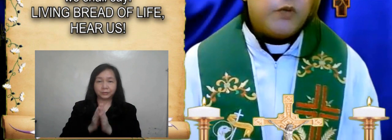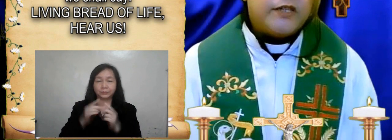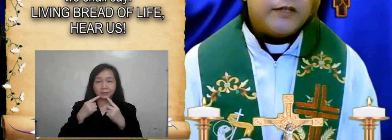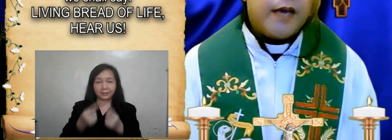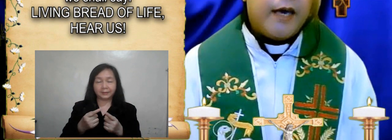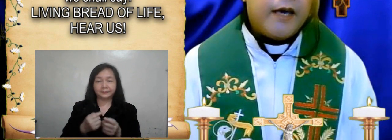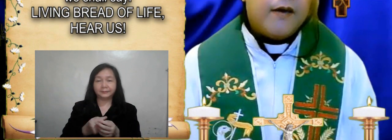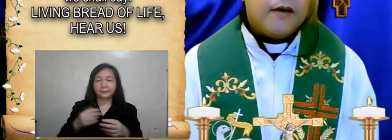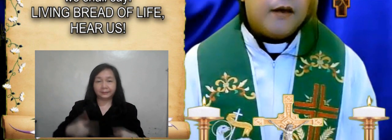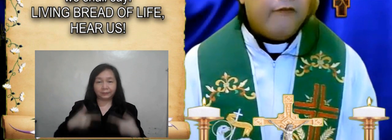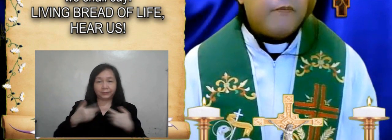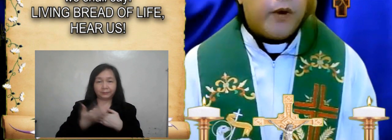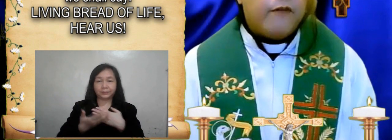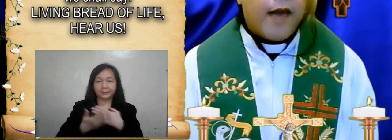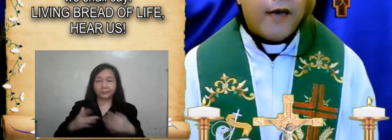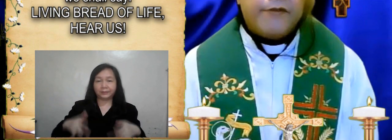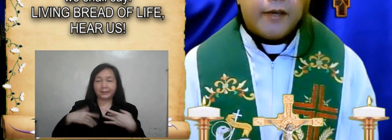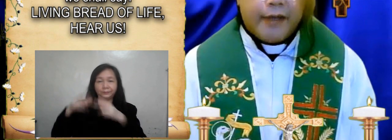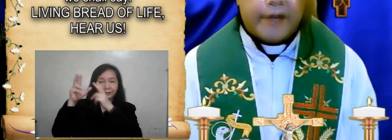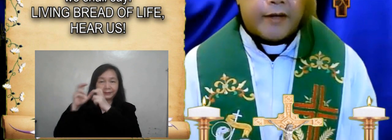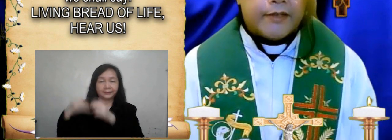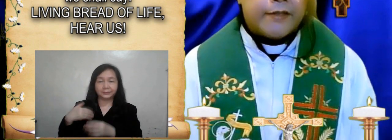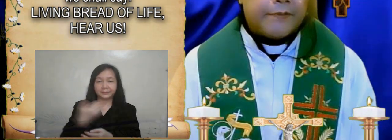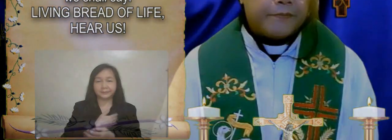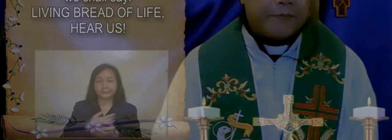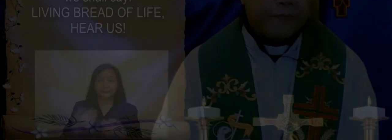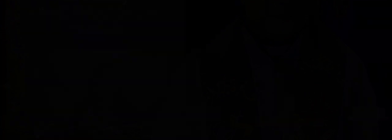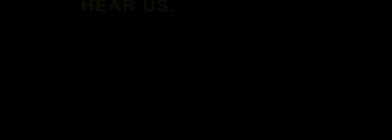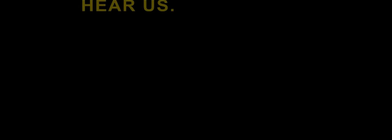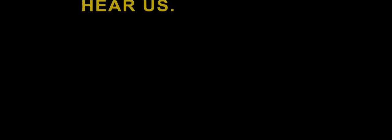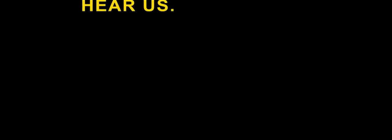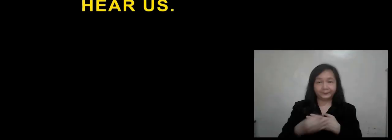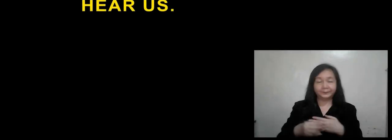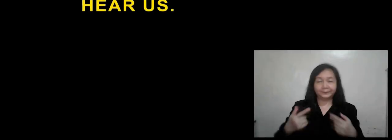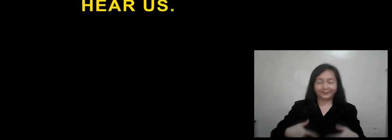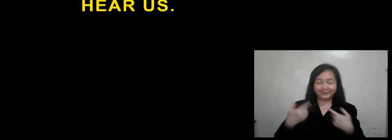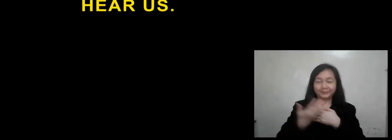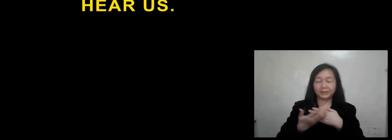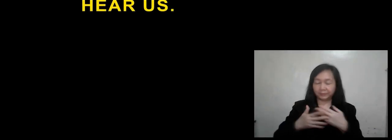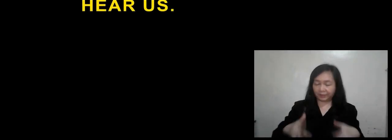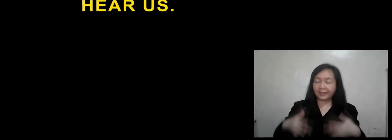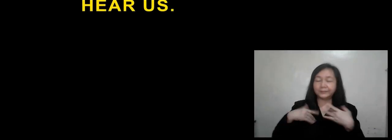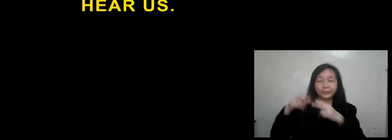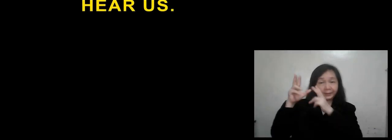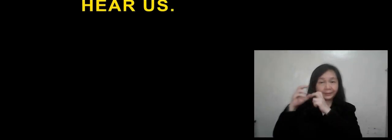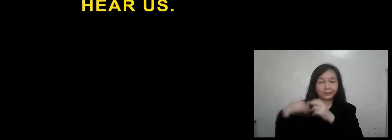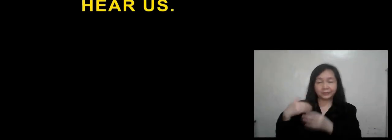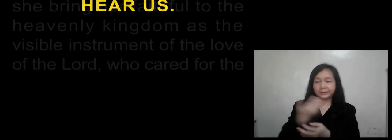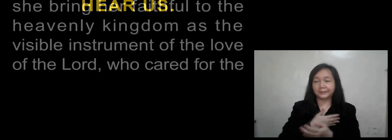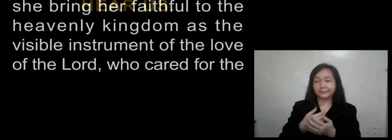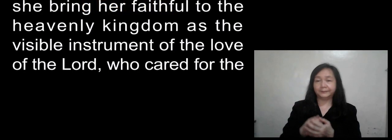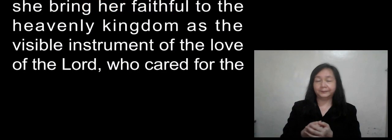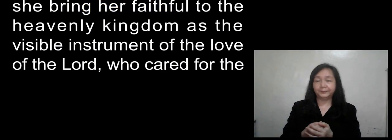petition we shall say, Living Bread of Life, hear us. Living Bread of Life, hear